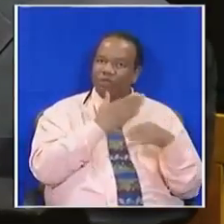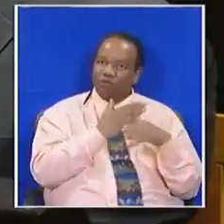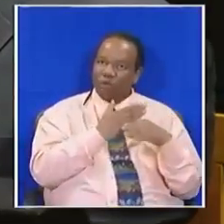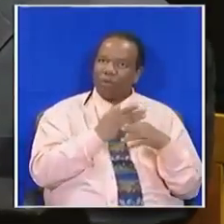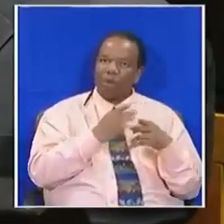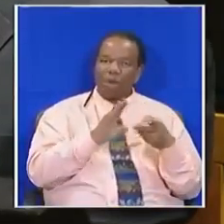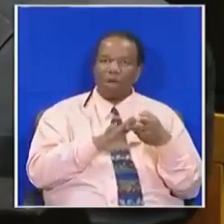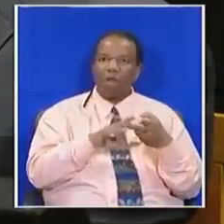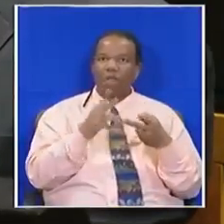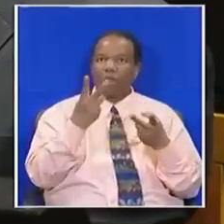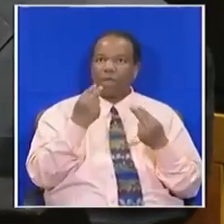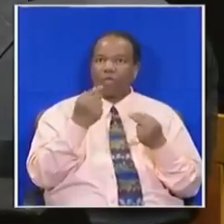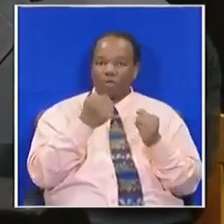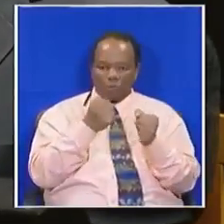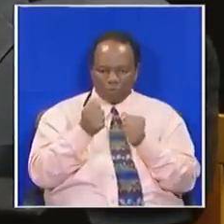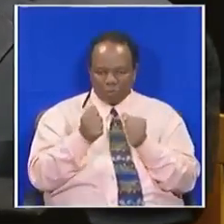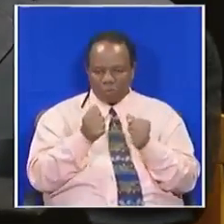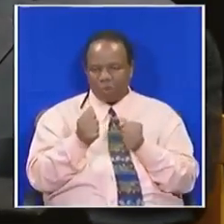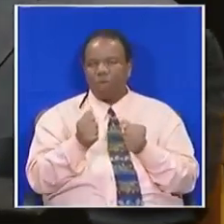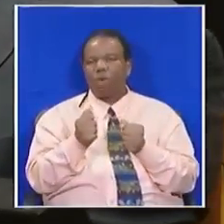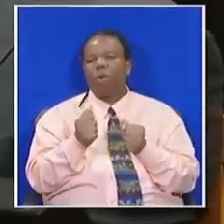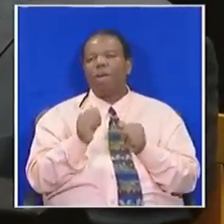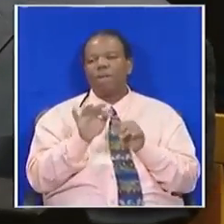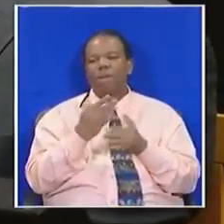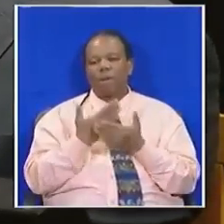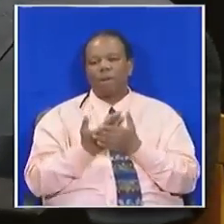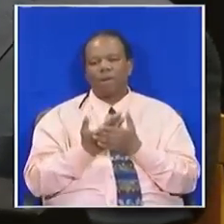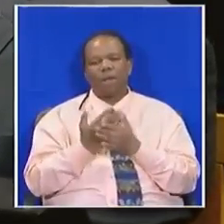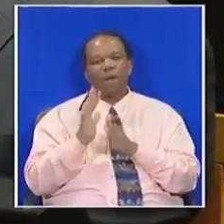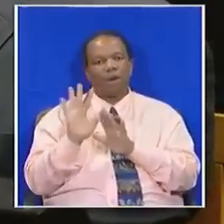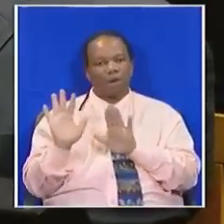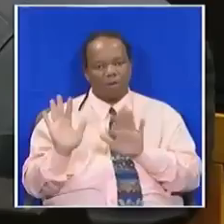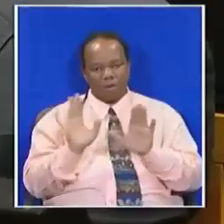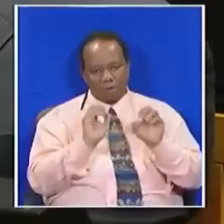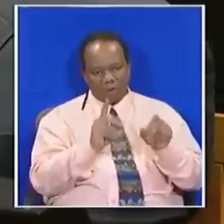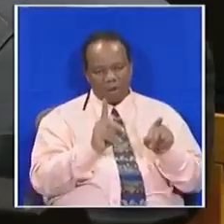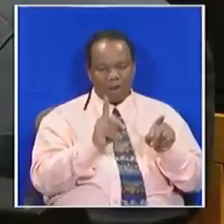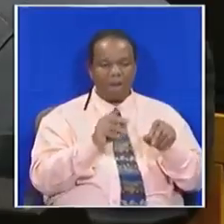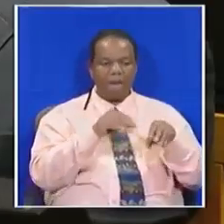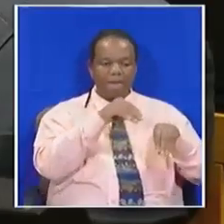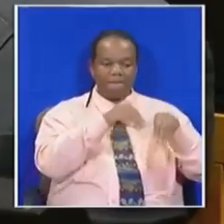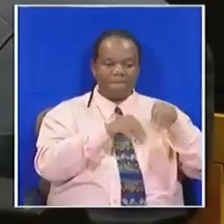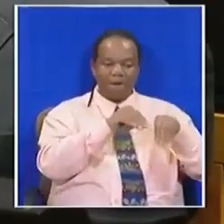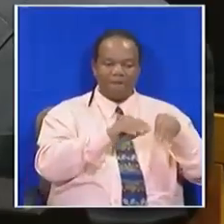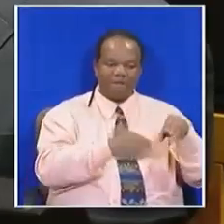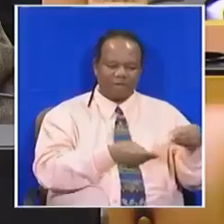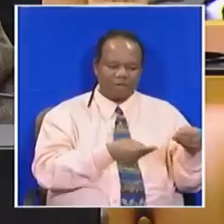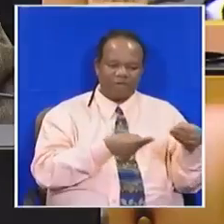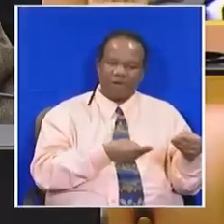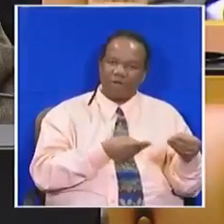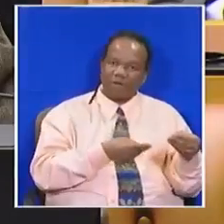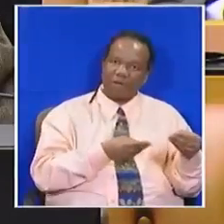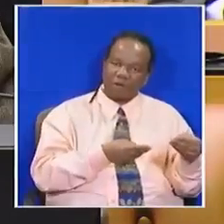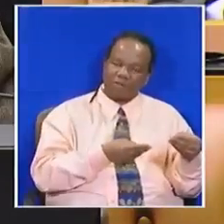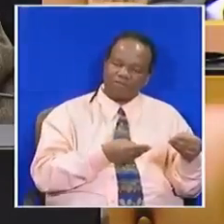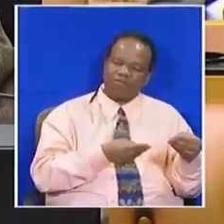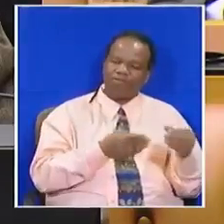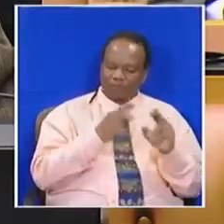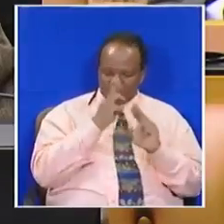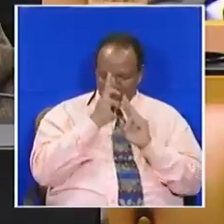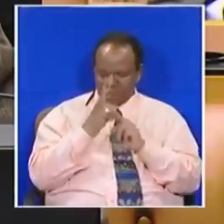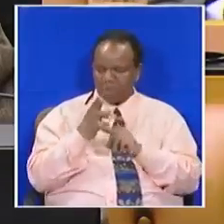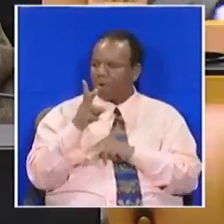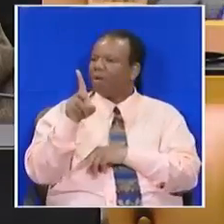be in employment. Now, when it comes to the mining charter issue, the Honorable Leader of the Opposition will